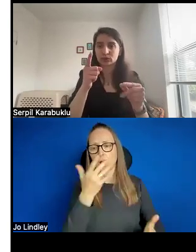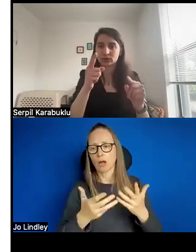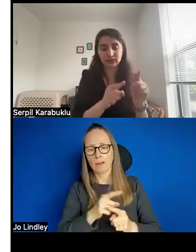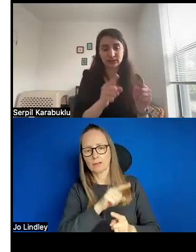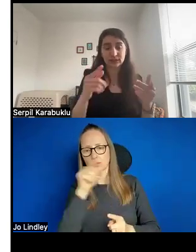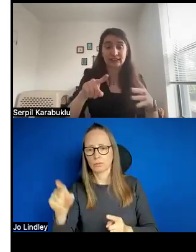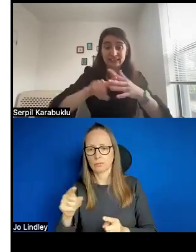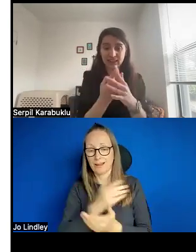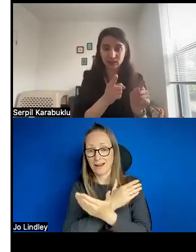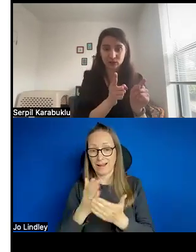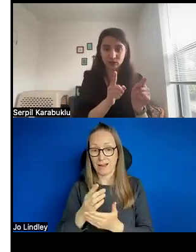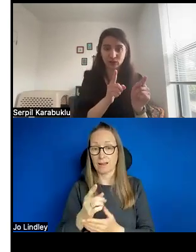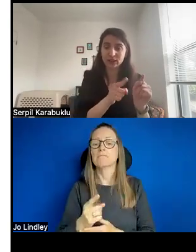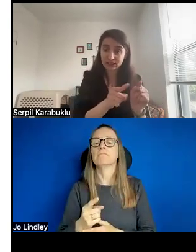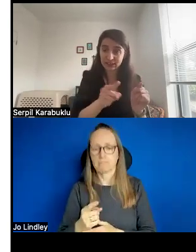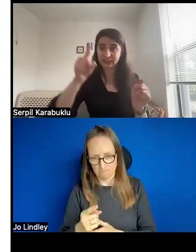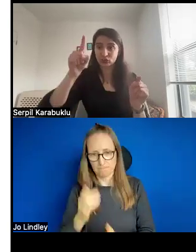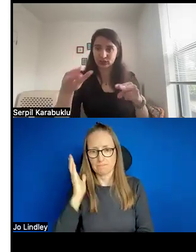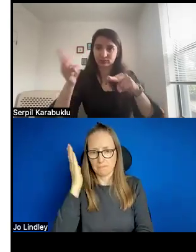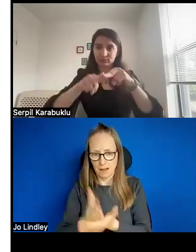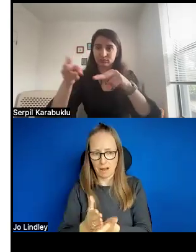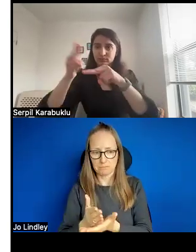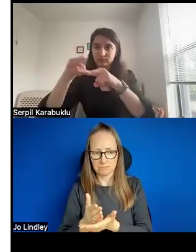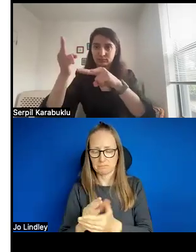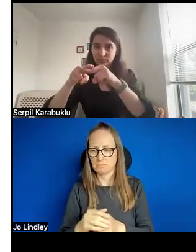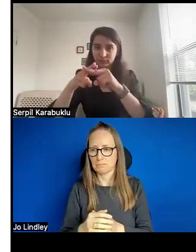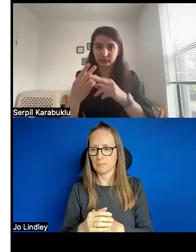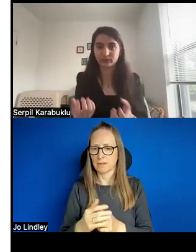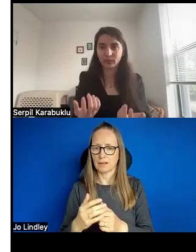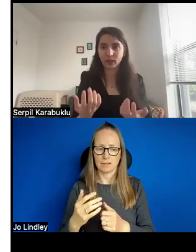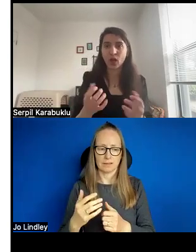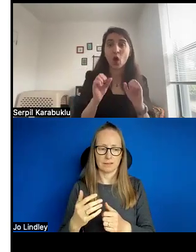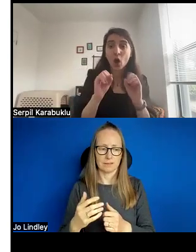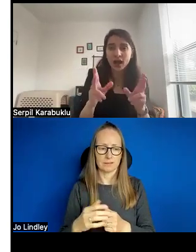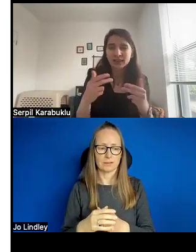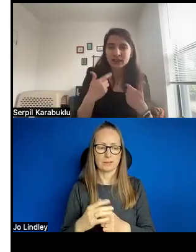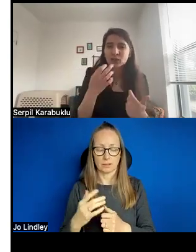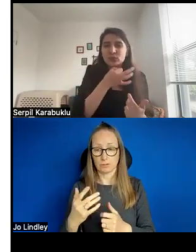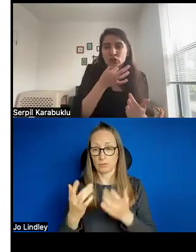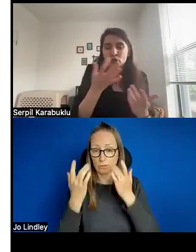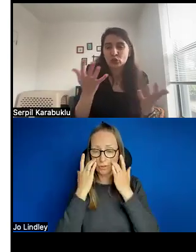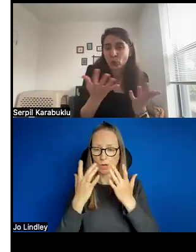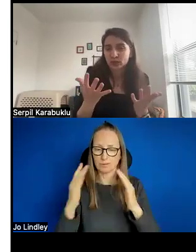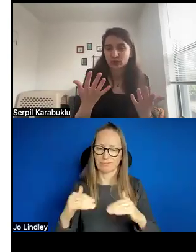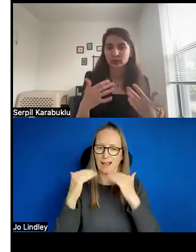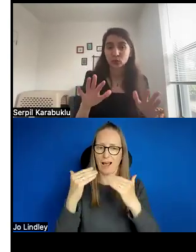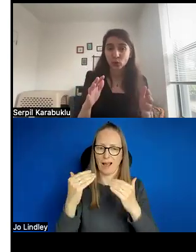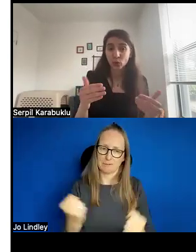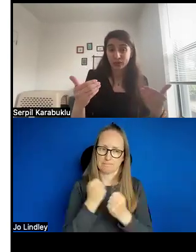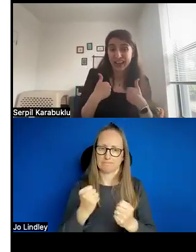like clear, single, and more repetitive, we are getting higher